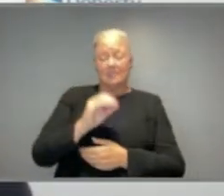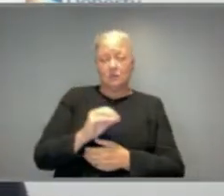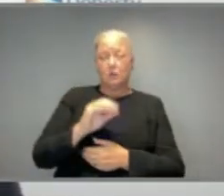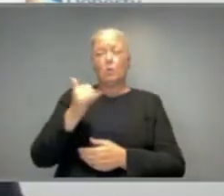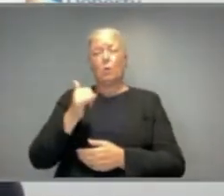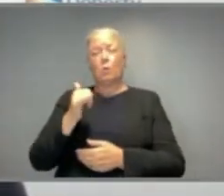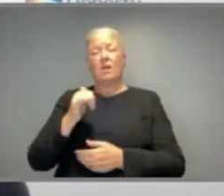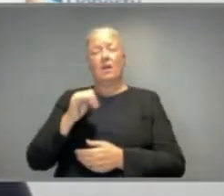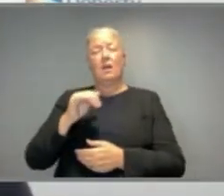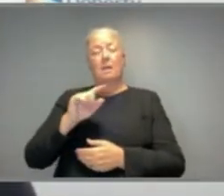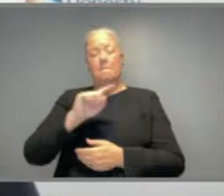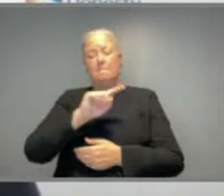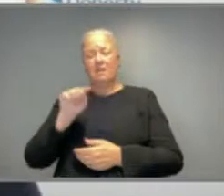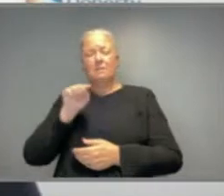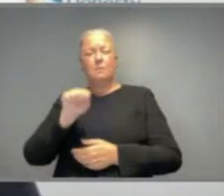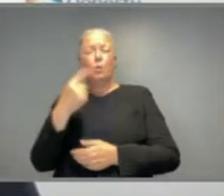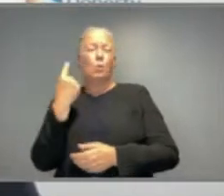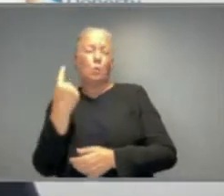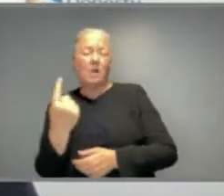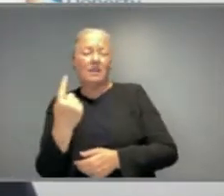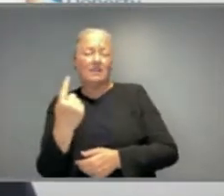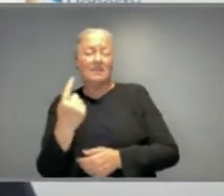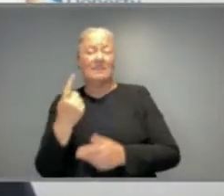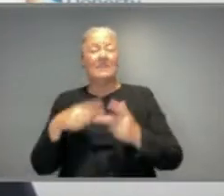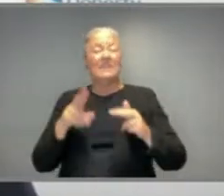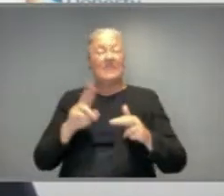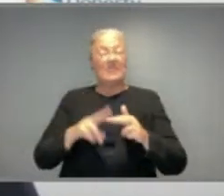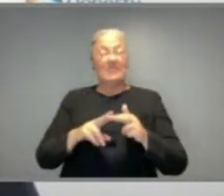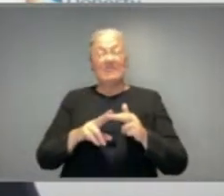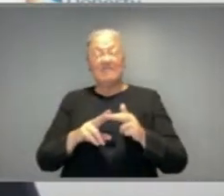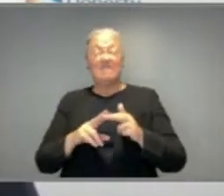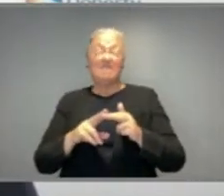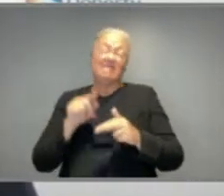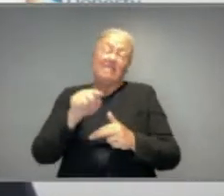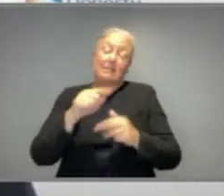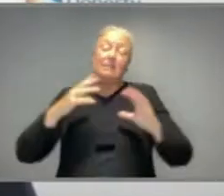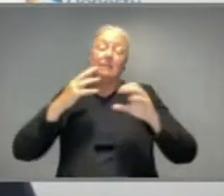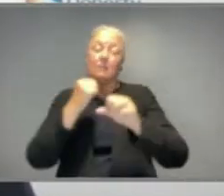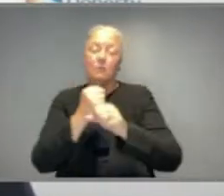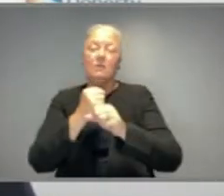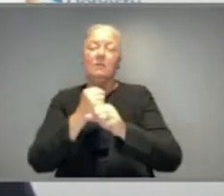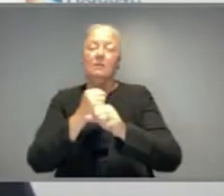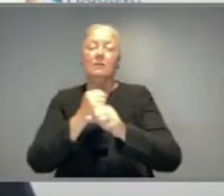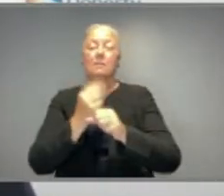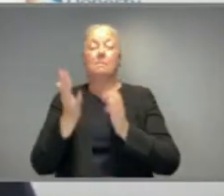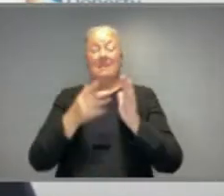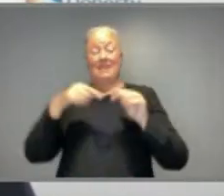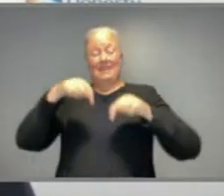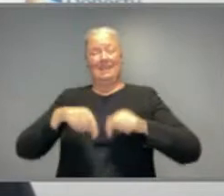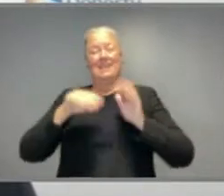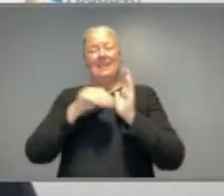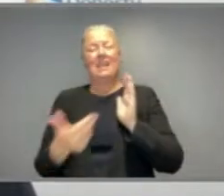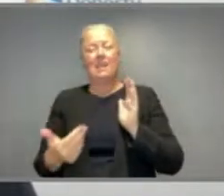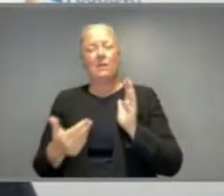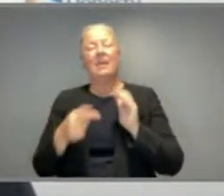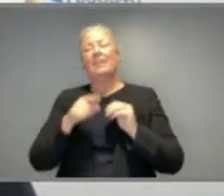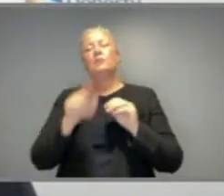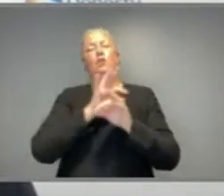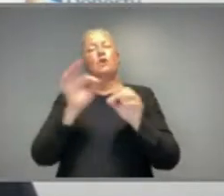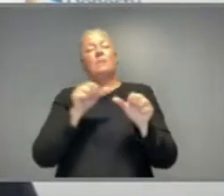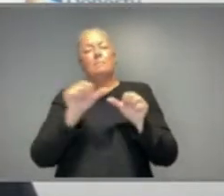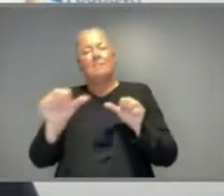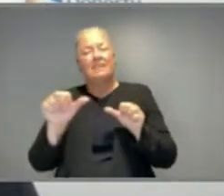on the transmission potential, if those numbers mean anything, meaning that at this point in time, that's not an efficient strategy for reducing